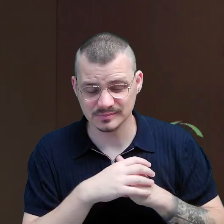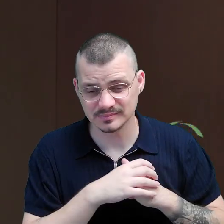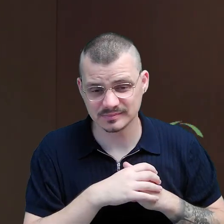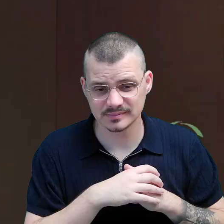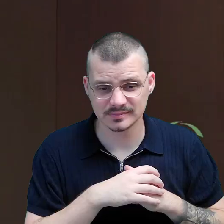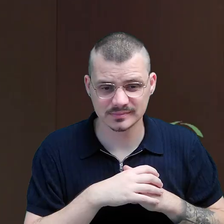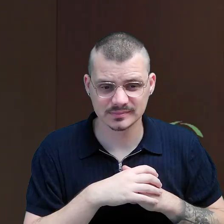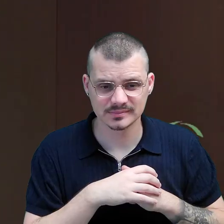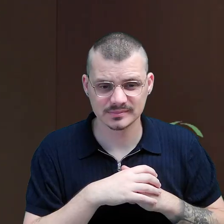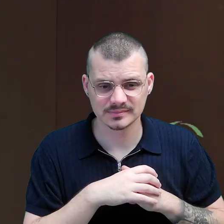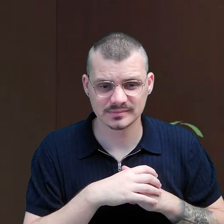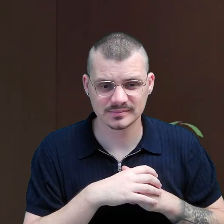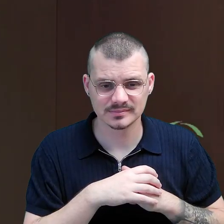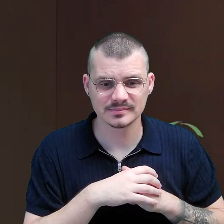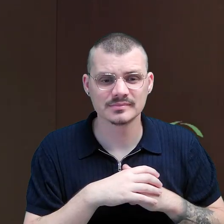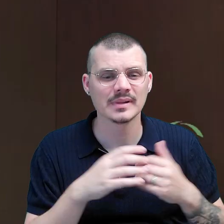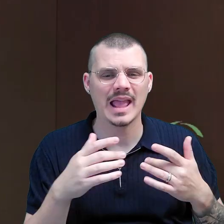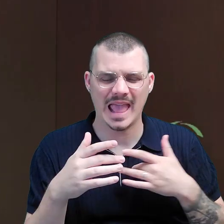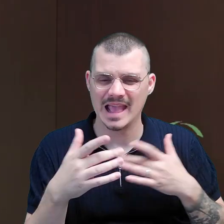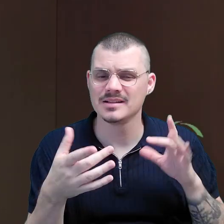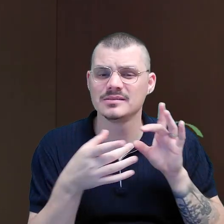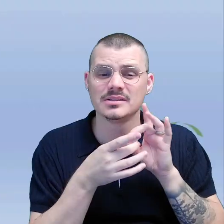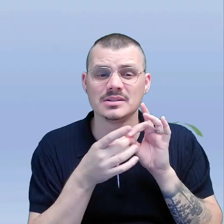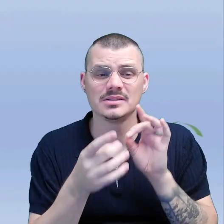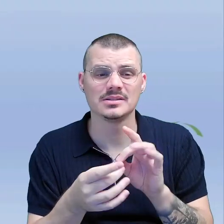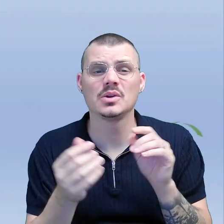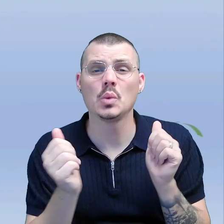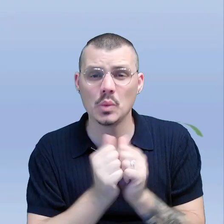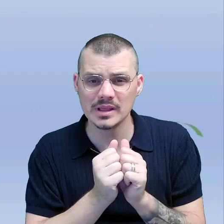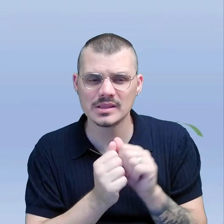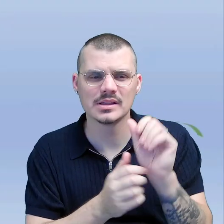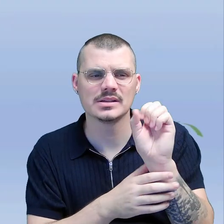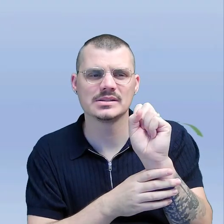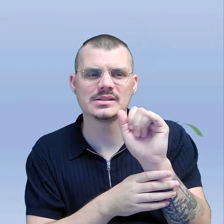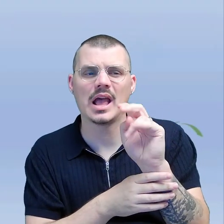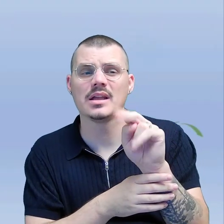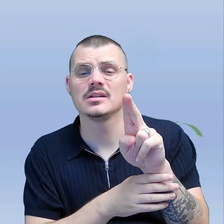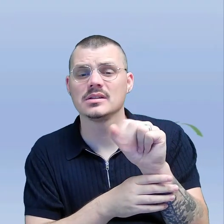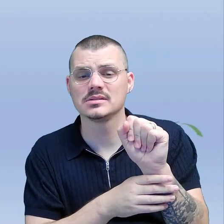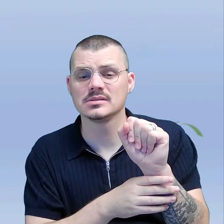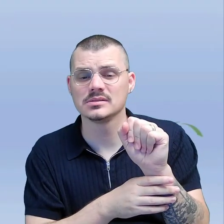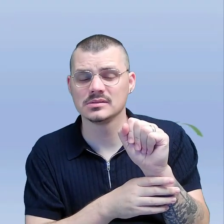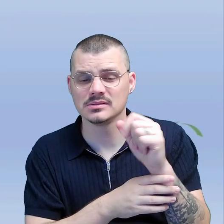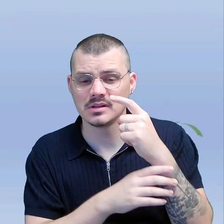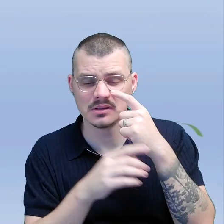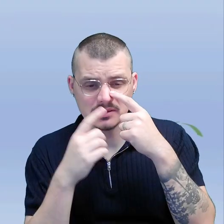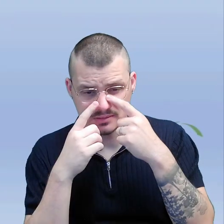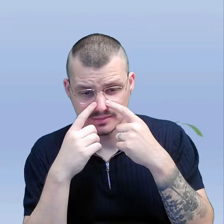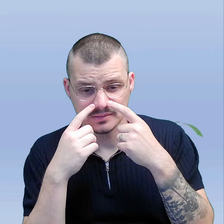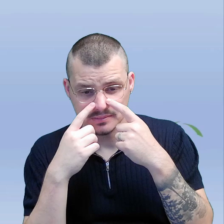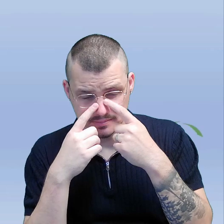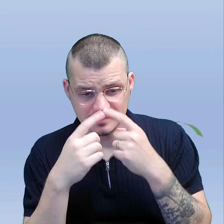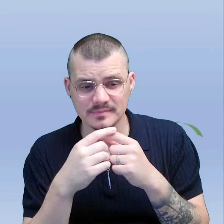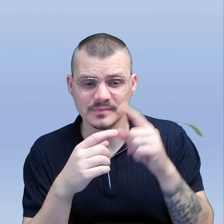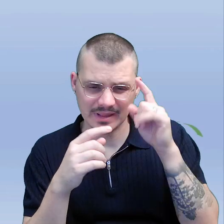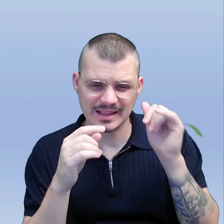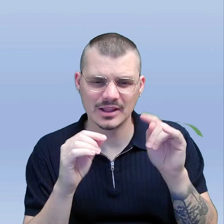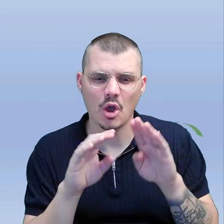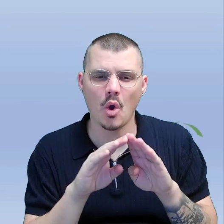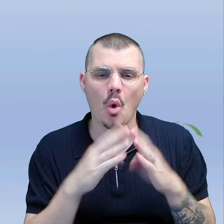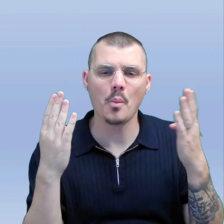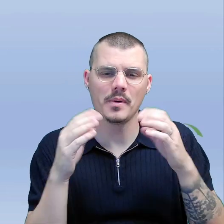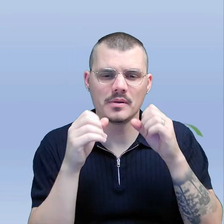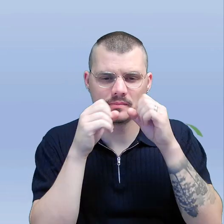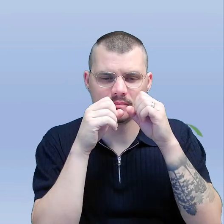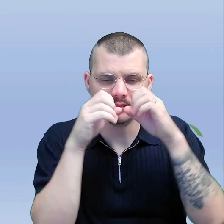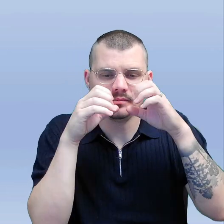down, it has to do with their sinuses, because it opens up